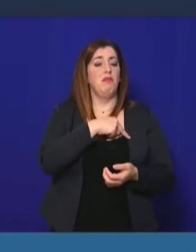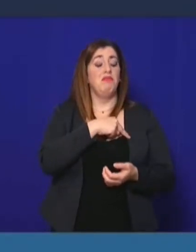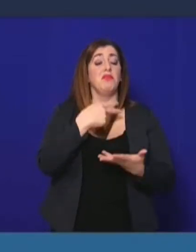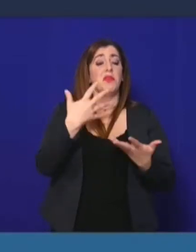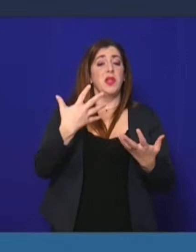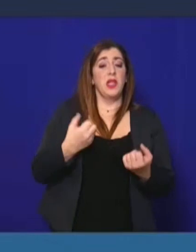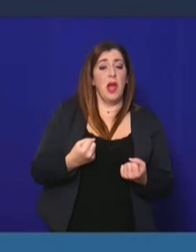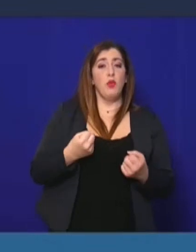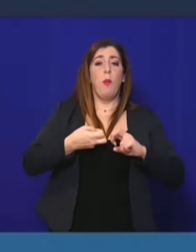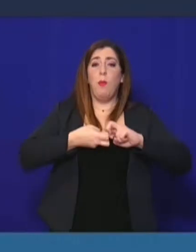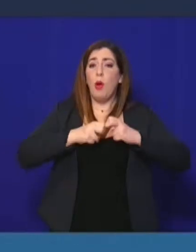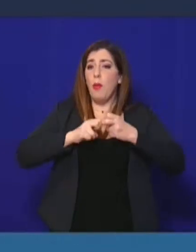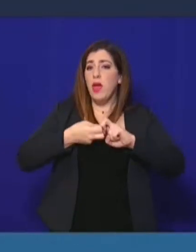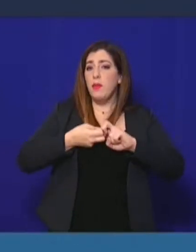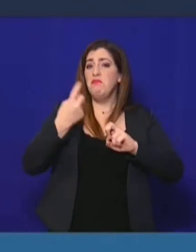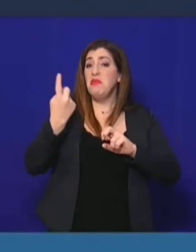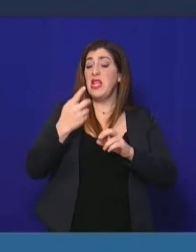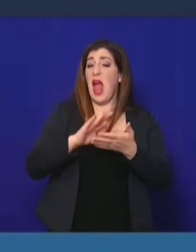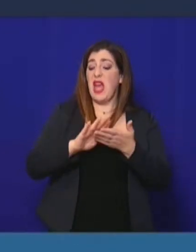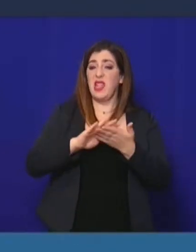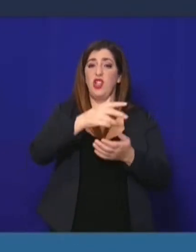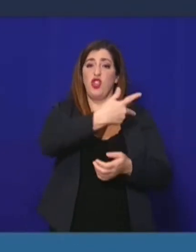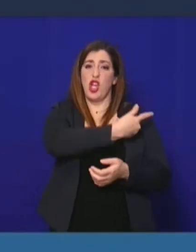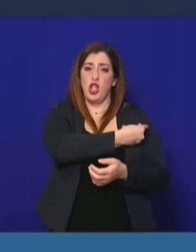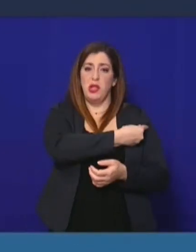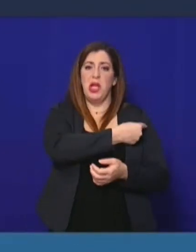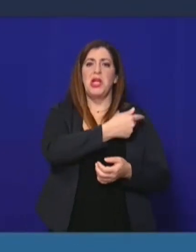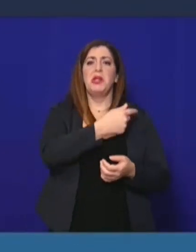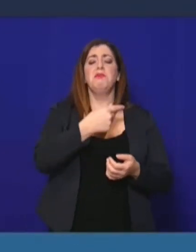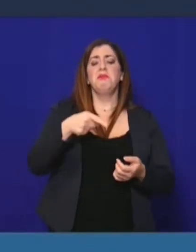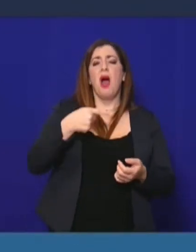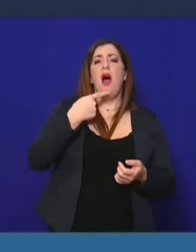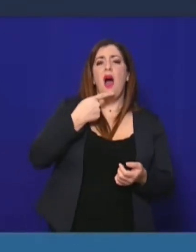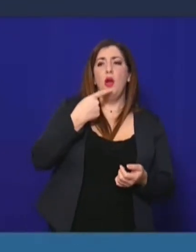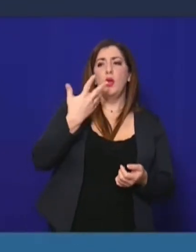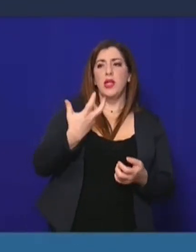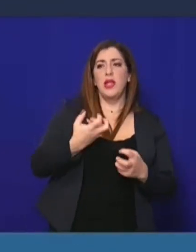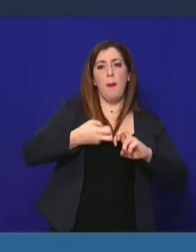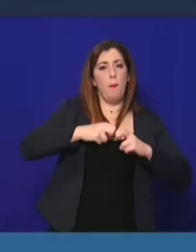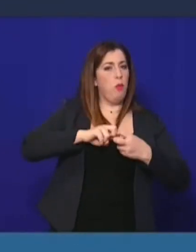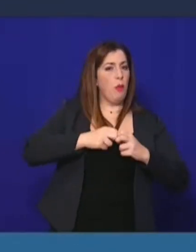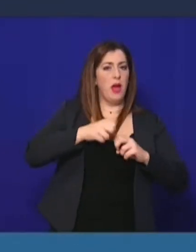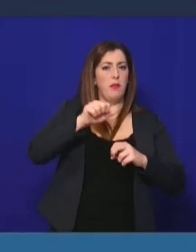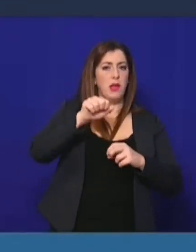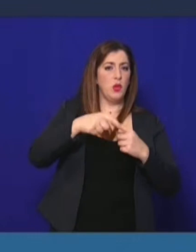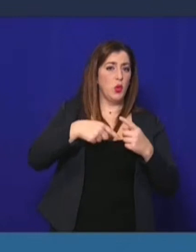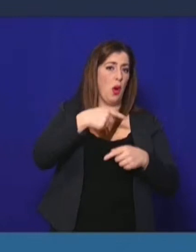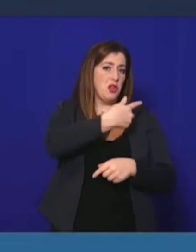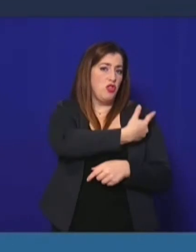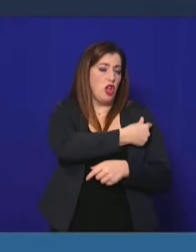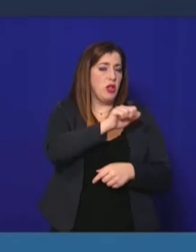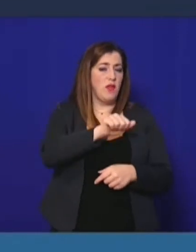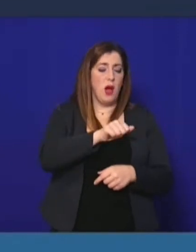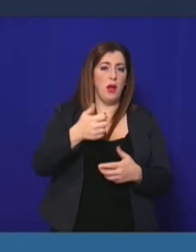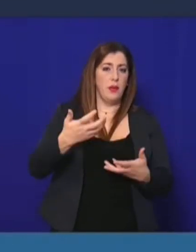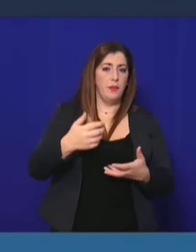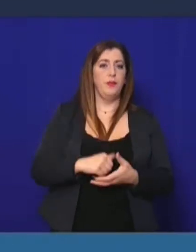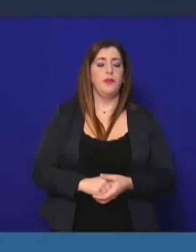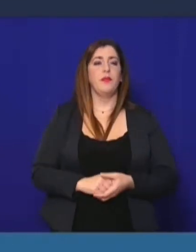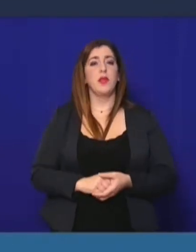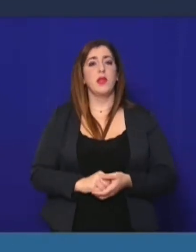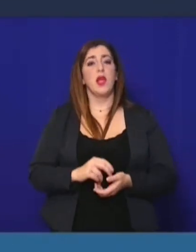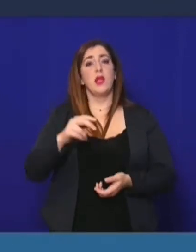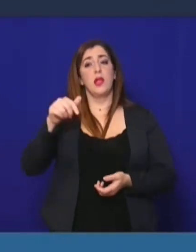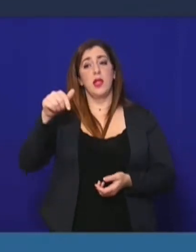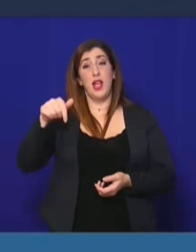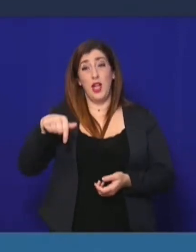li ġew vaccinated. It-tieni mistoqsija tiegħi l-Oxford AstraZeneca vaccine ġiet approvata llum fir-Renju Unit.